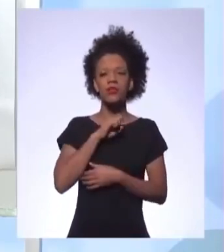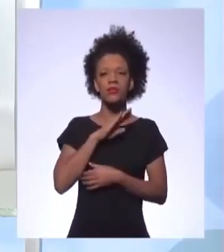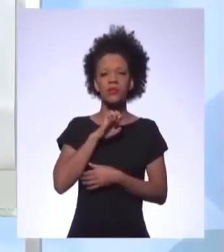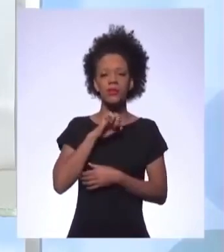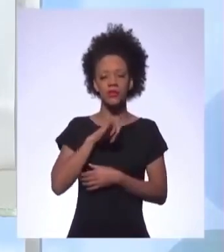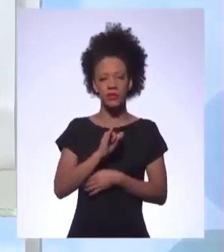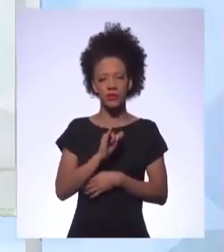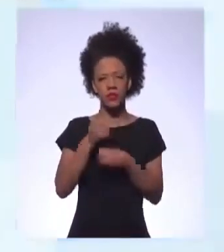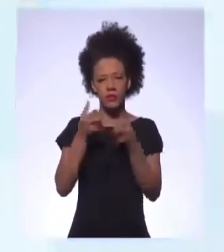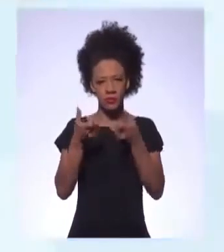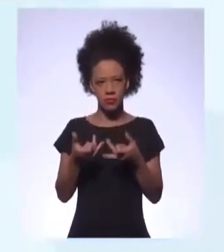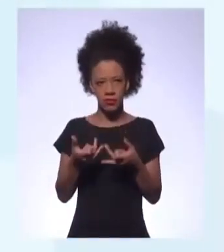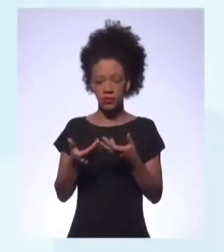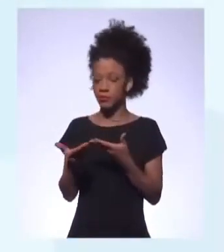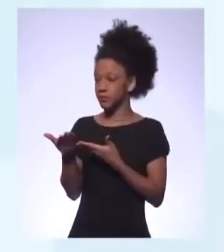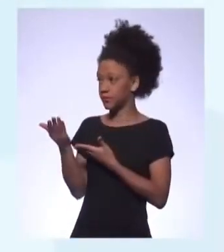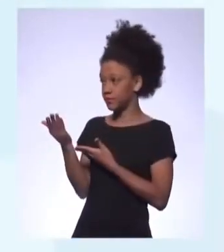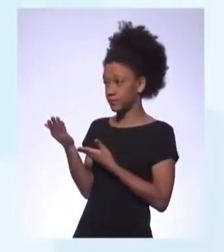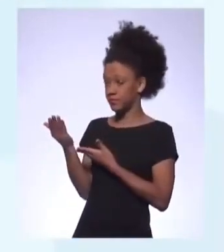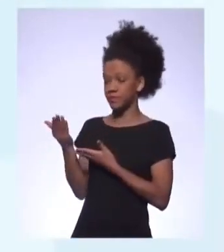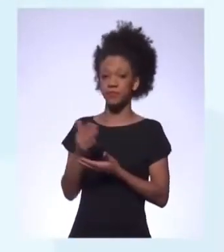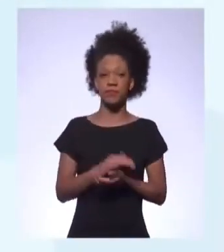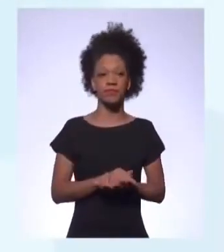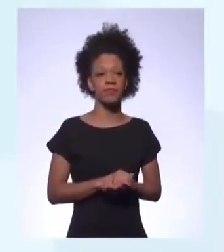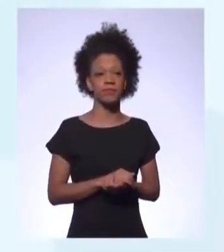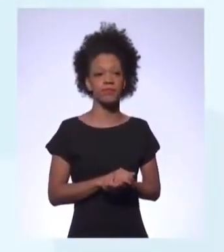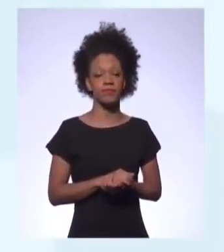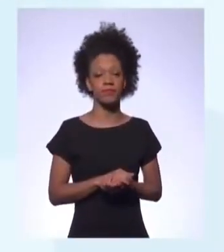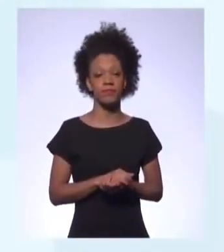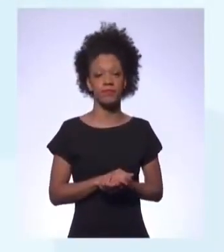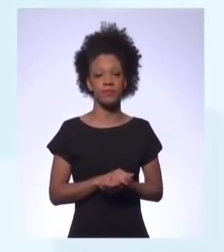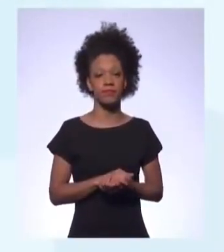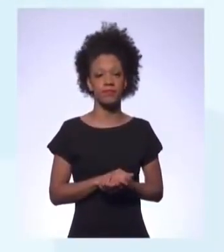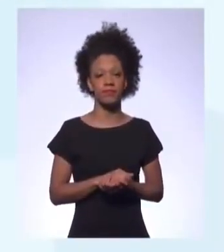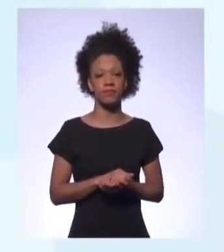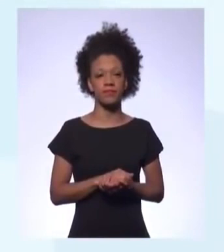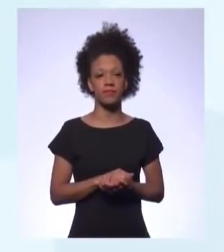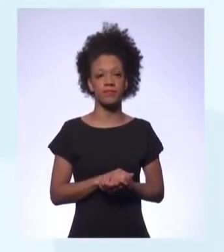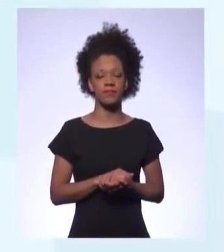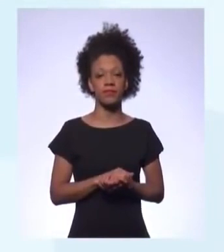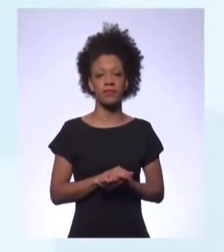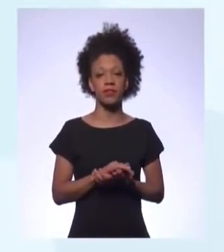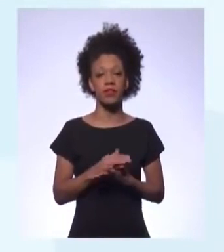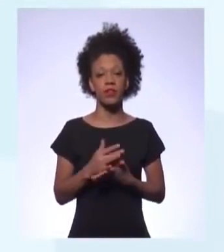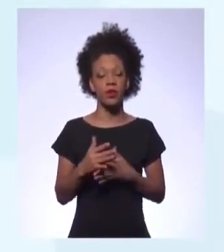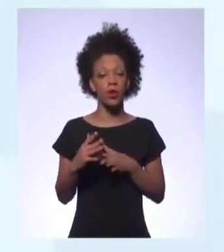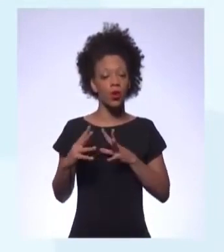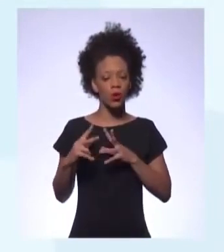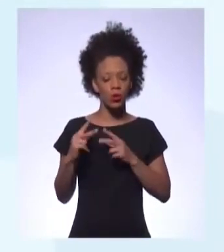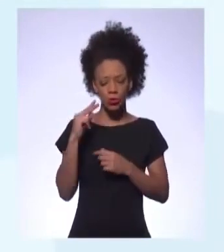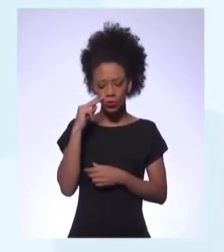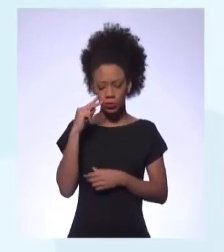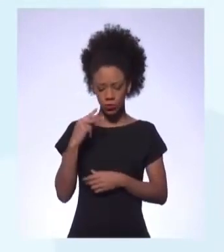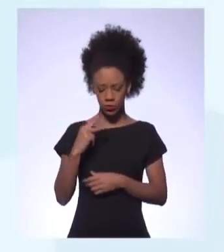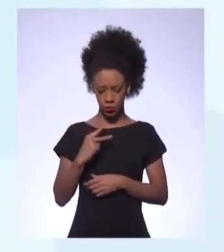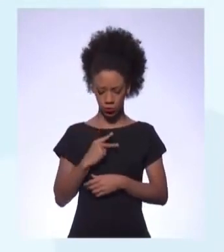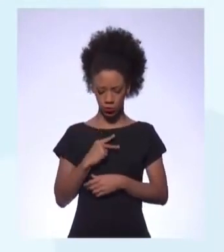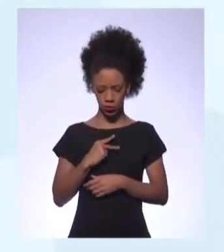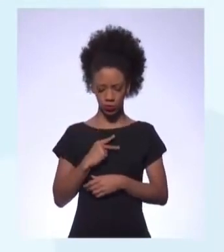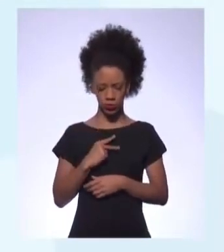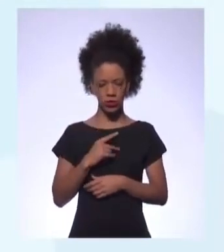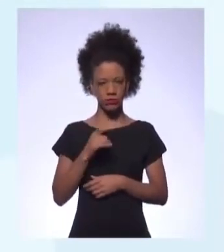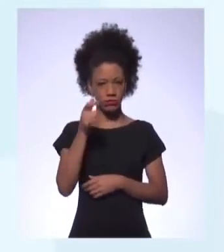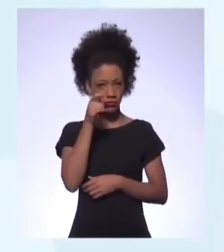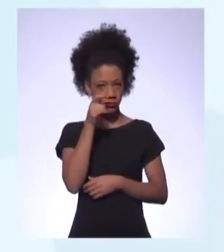definiu. Por favor. I am everything I see. Eu sou tudo que eu vejo, Watch,